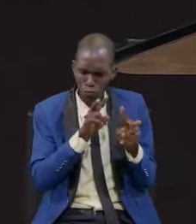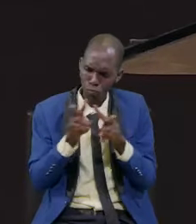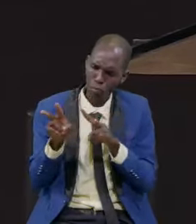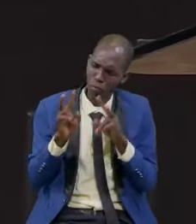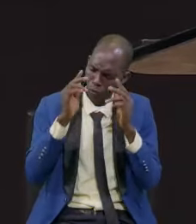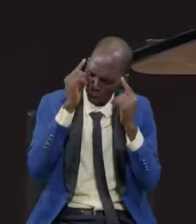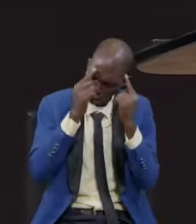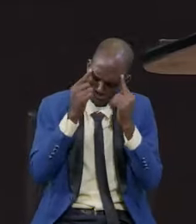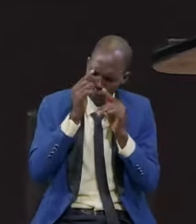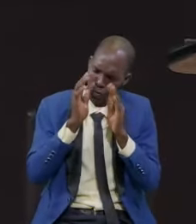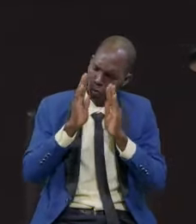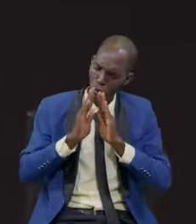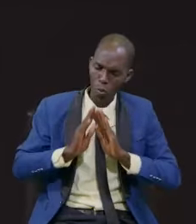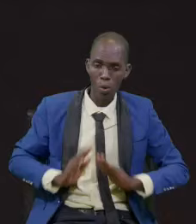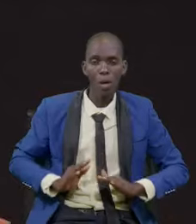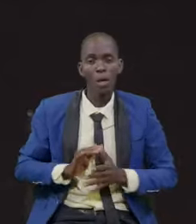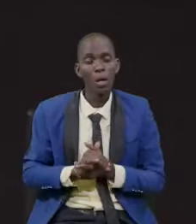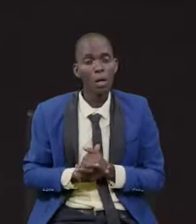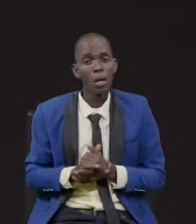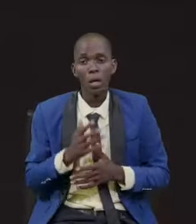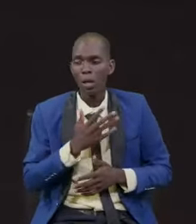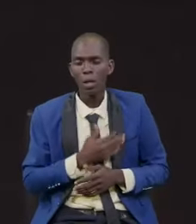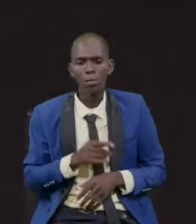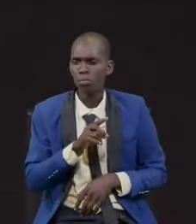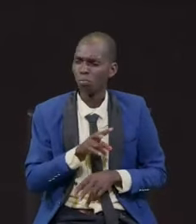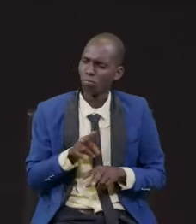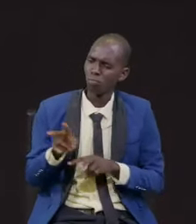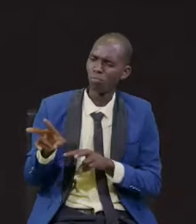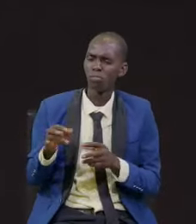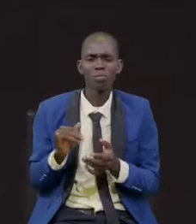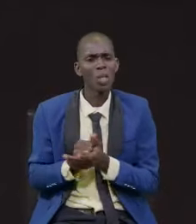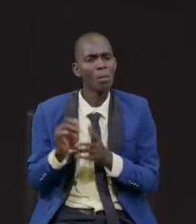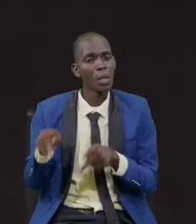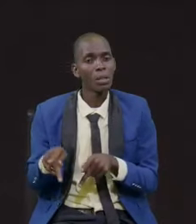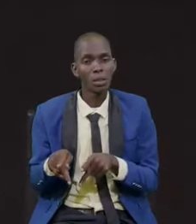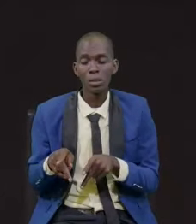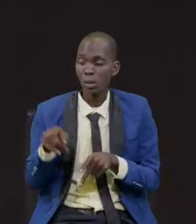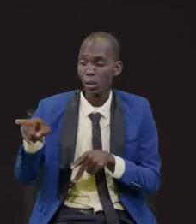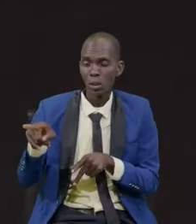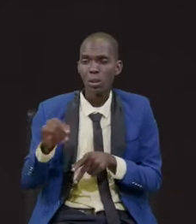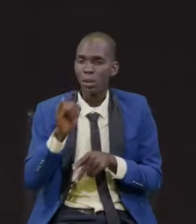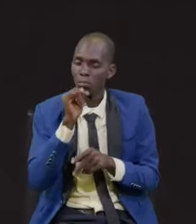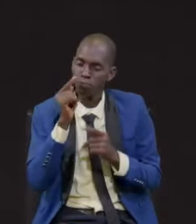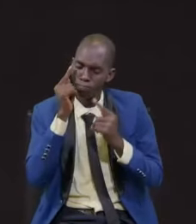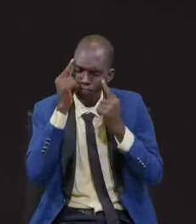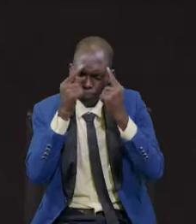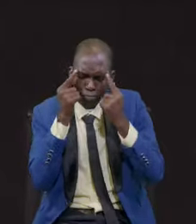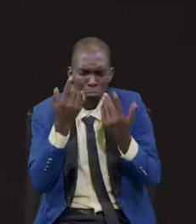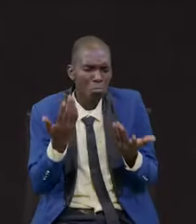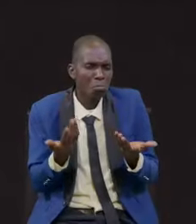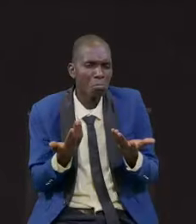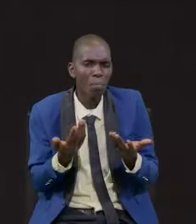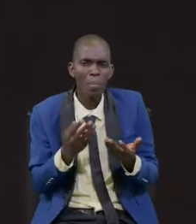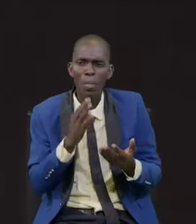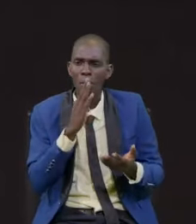you feel the discomfort of his quietness. The man is thinking about